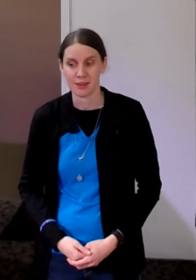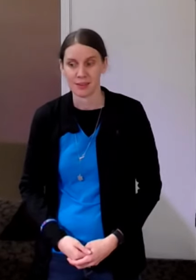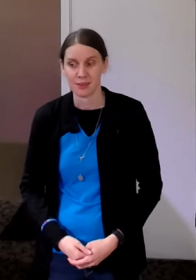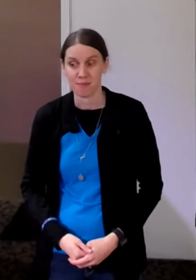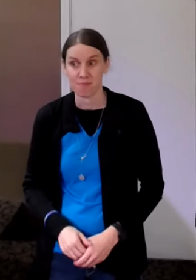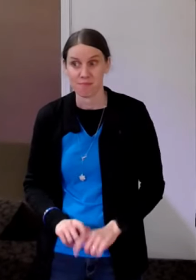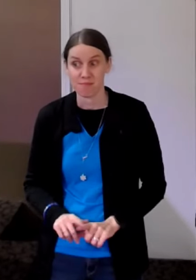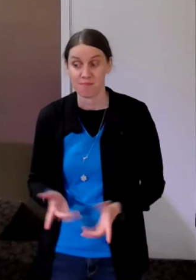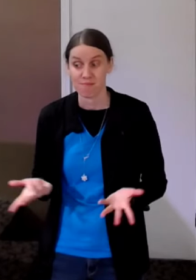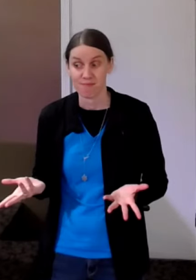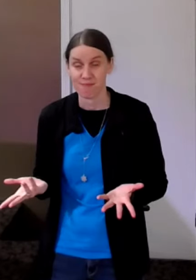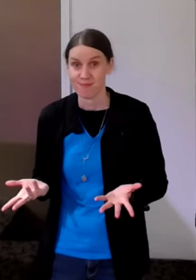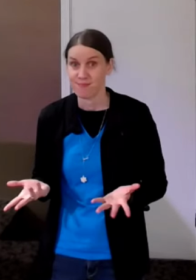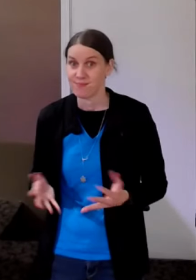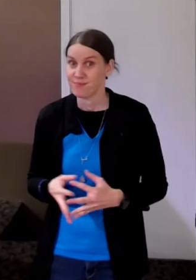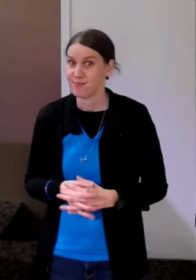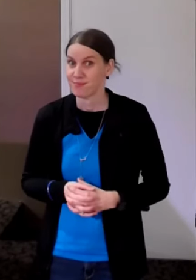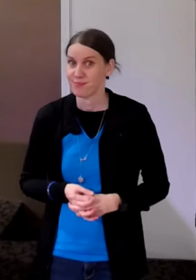riding.